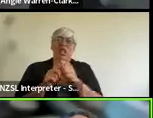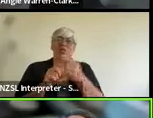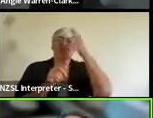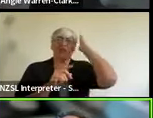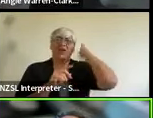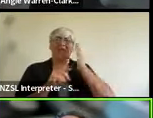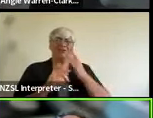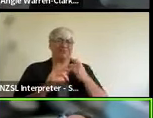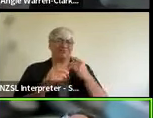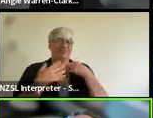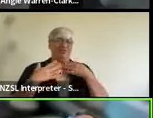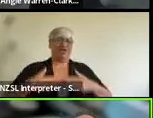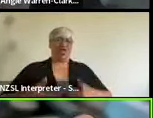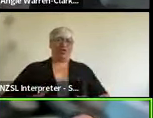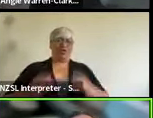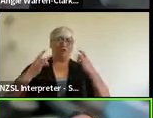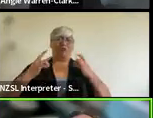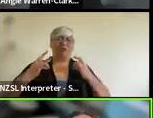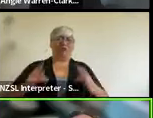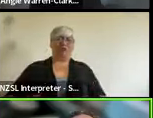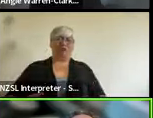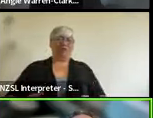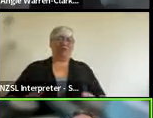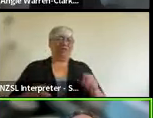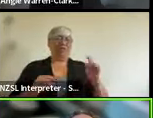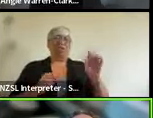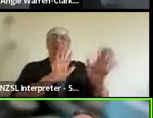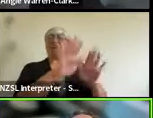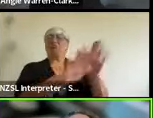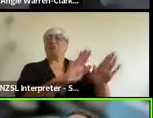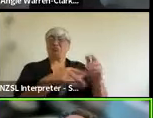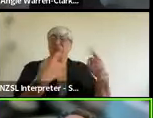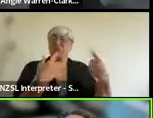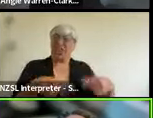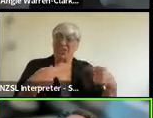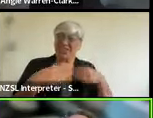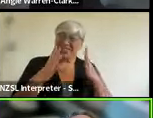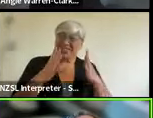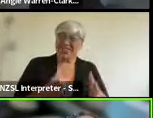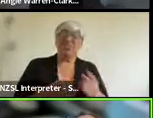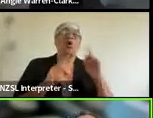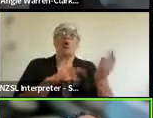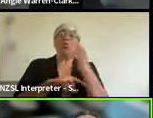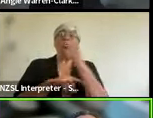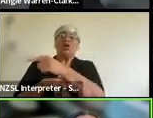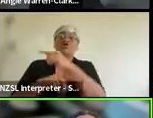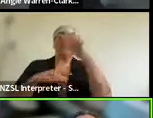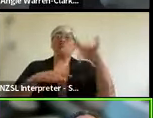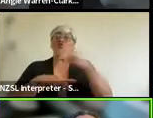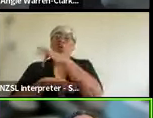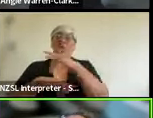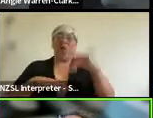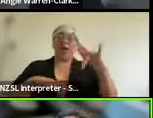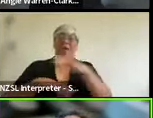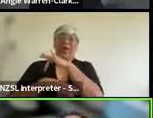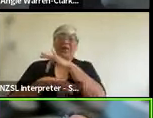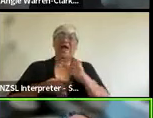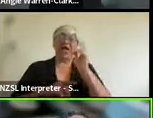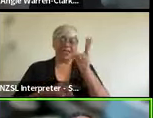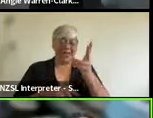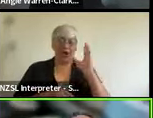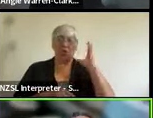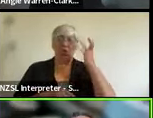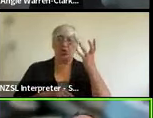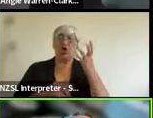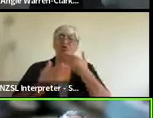used to dress, as there was history and art. Along to Broadway, productions are audio described. You don't have to go